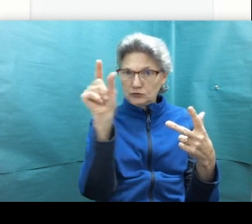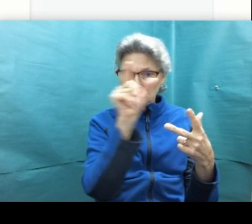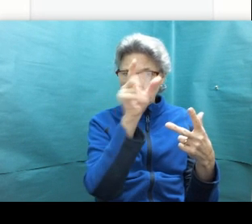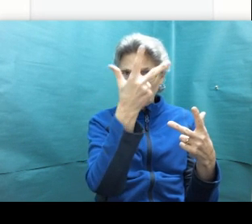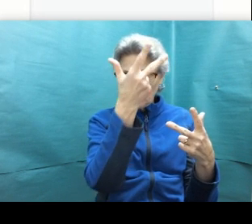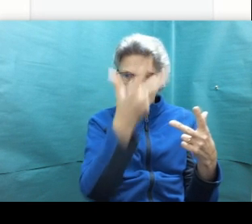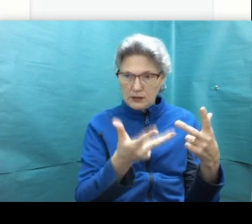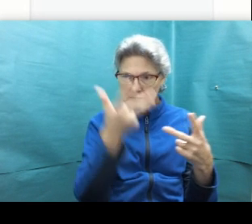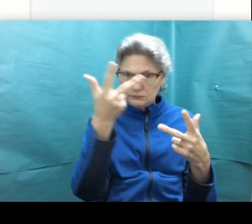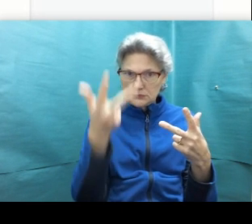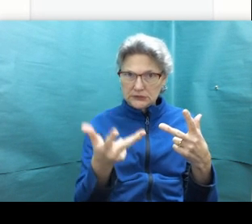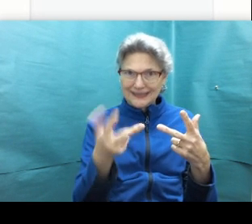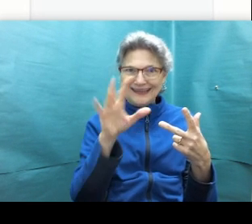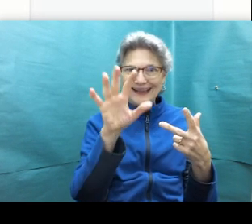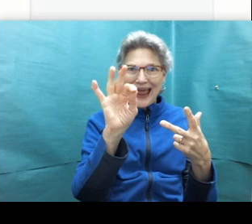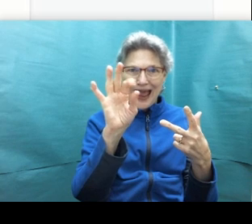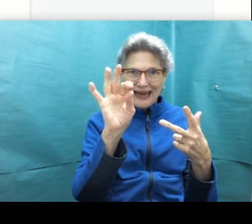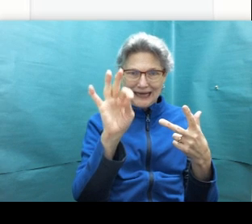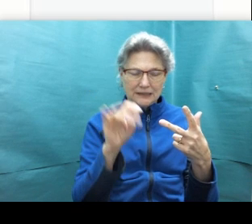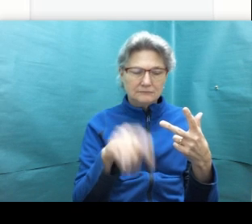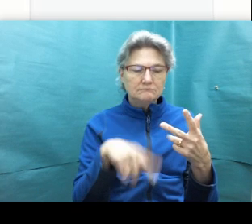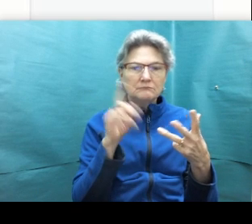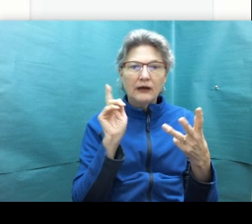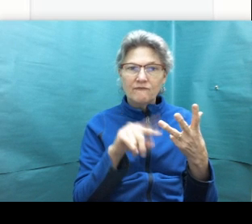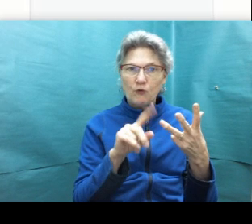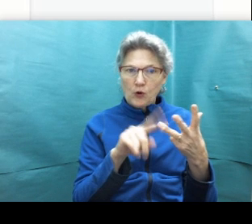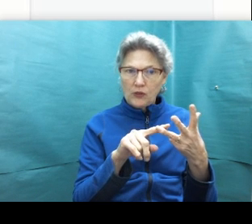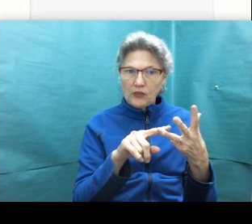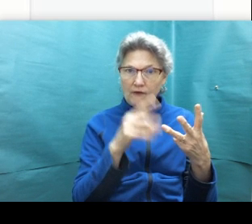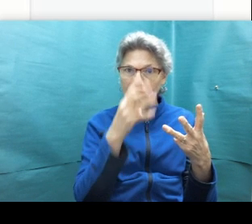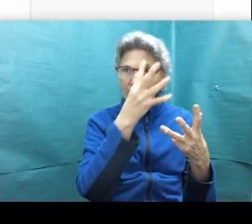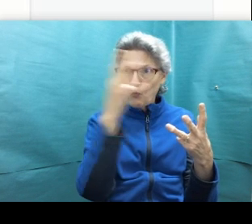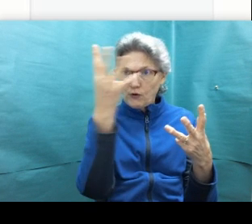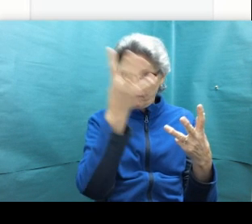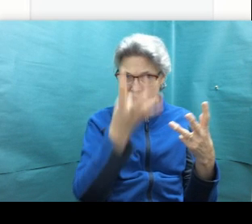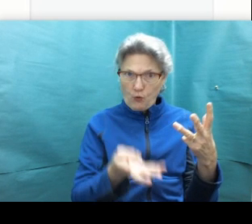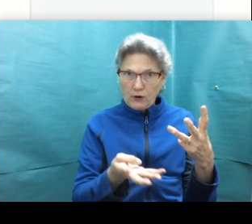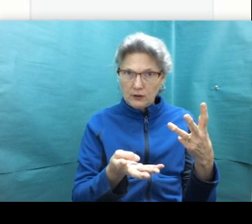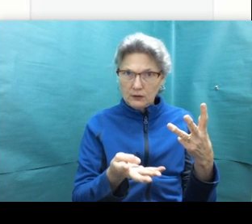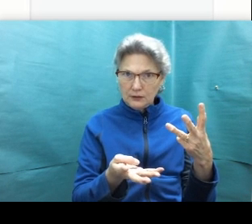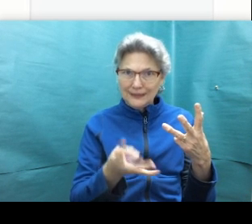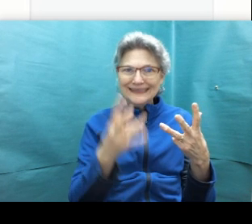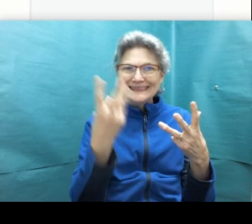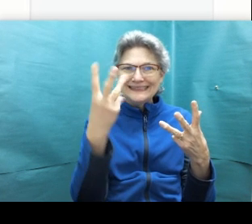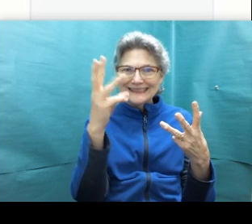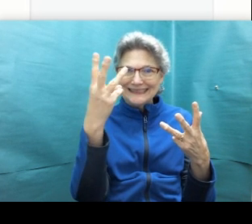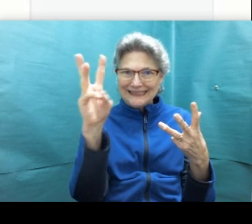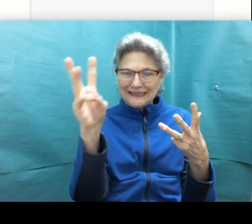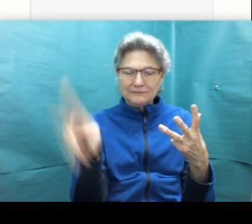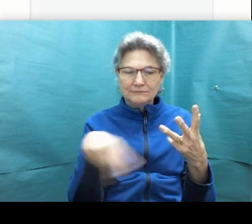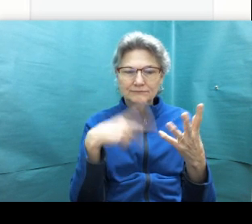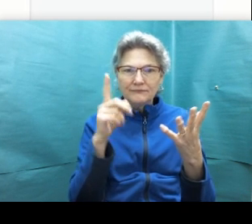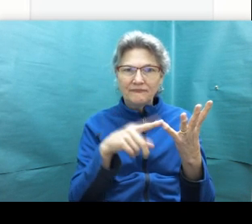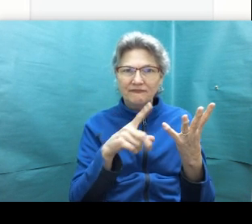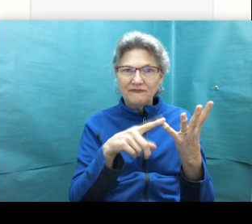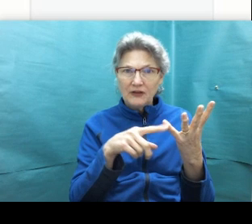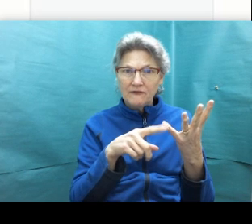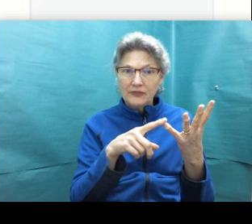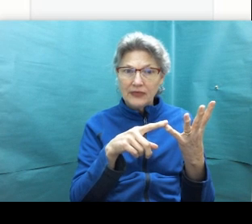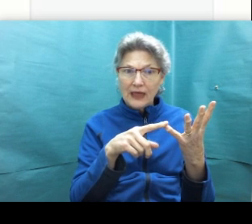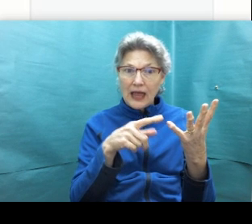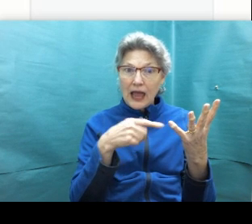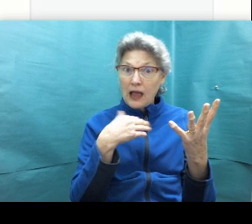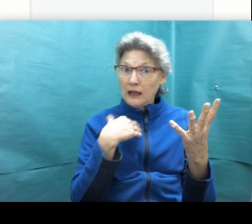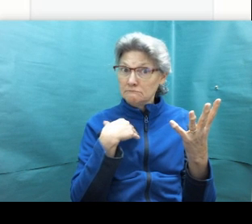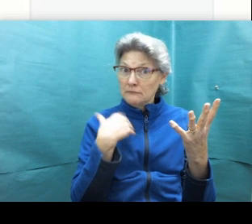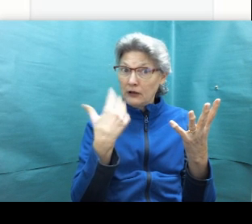that's 9. My fourth is 4 by 4, right? So that's 16. And my 5th figure